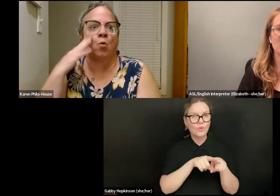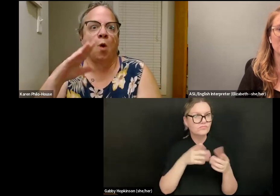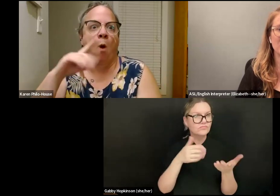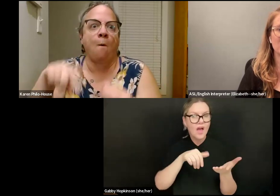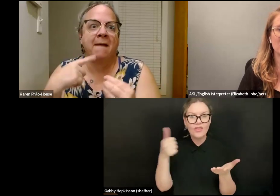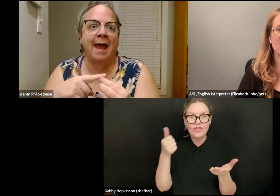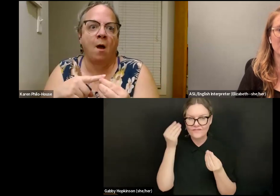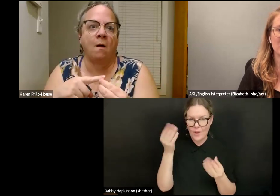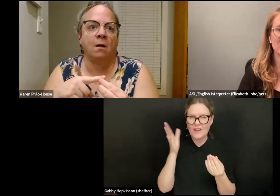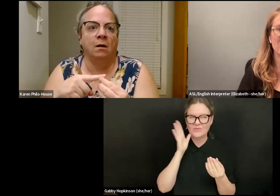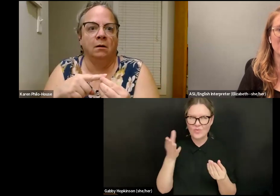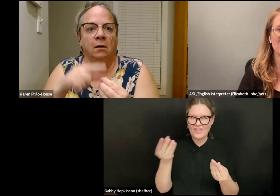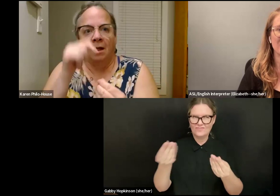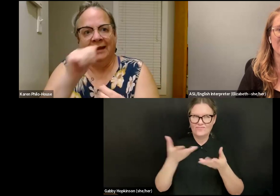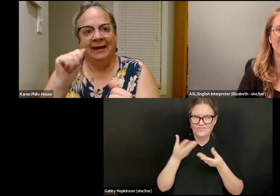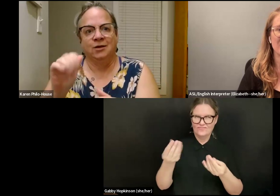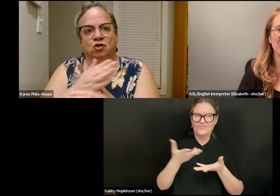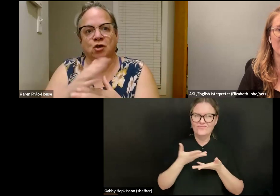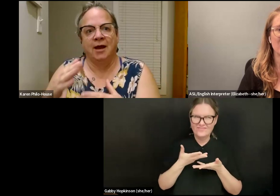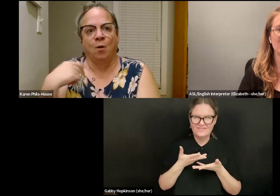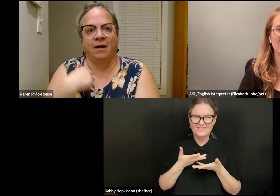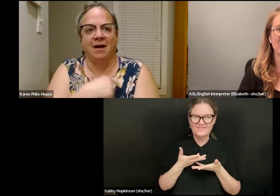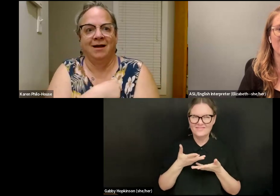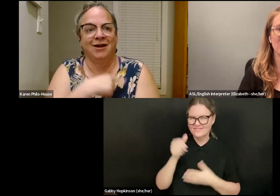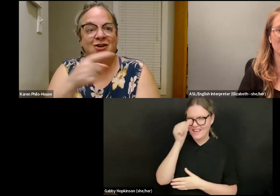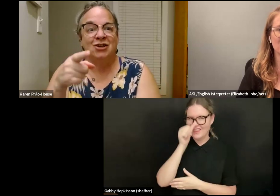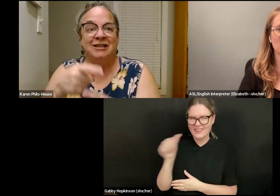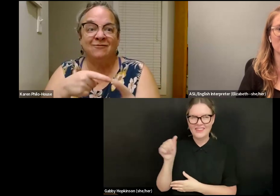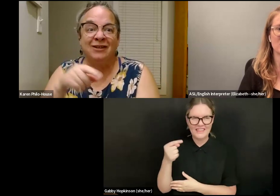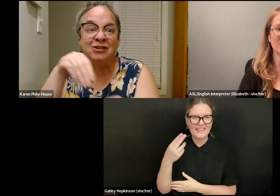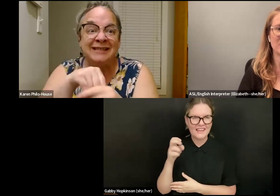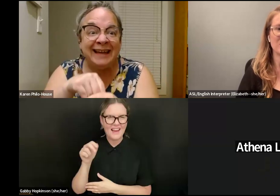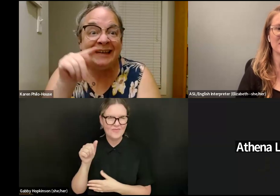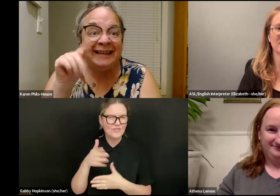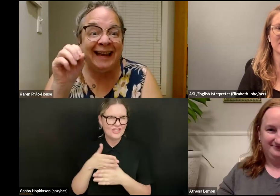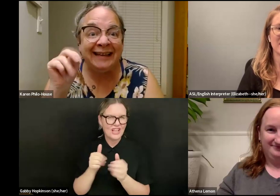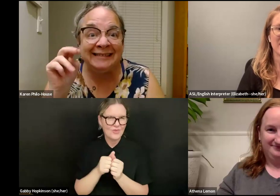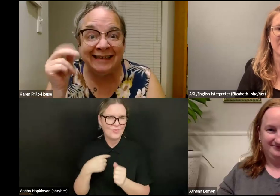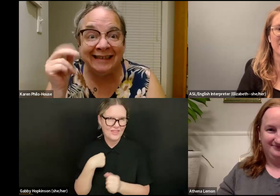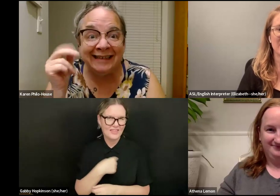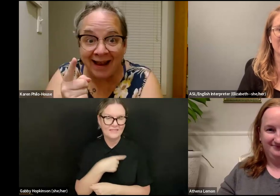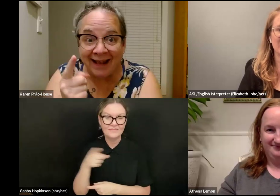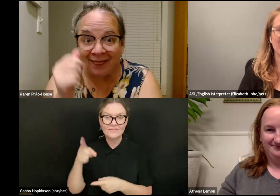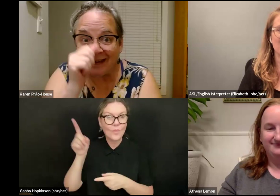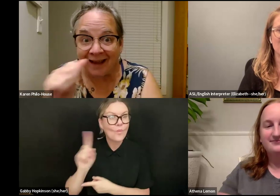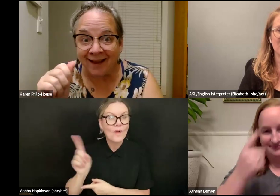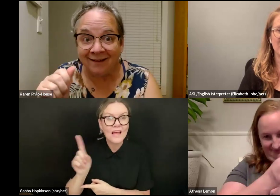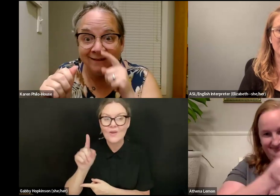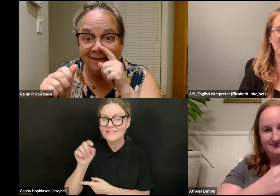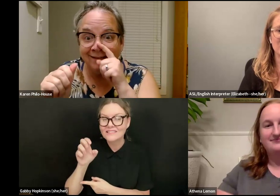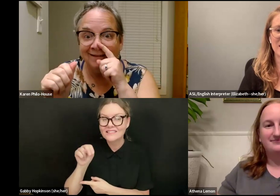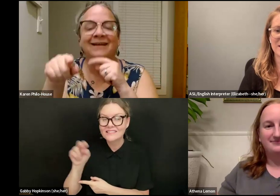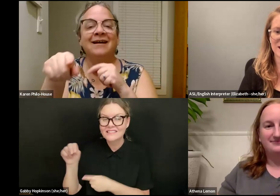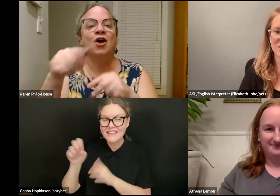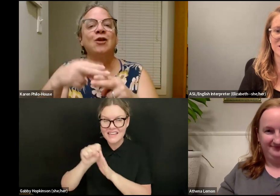any other new information that we might not know about those, she'll be sharing that with us. And she's